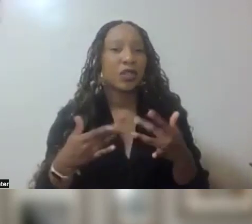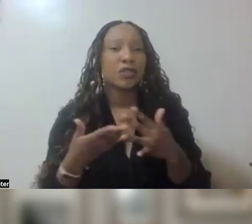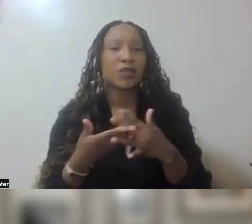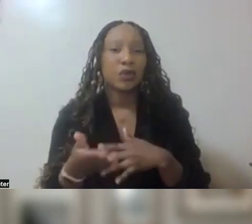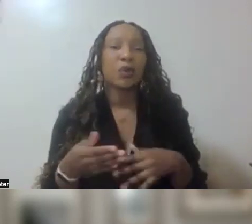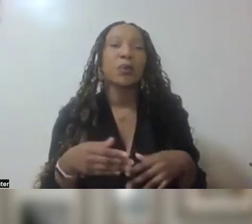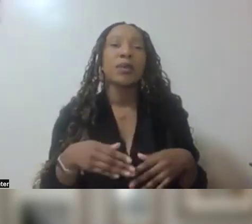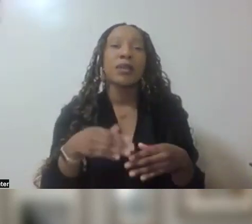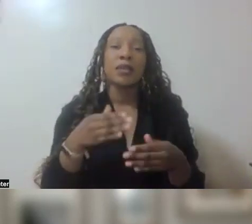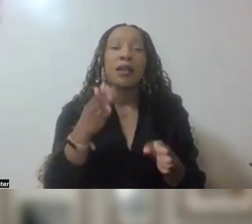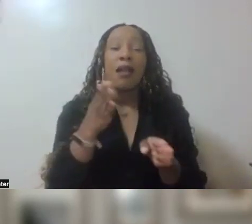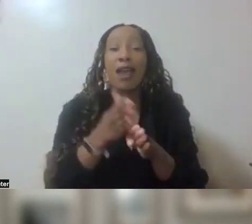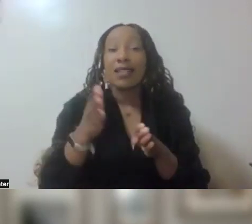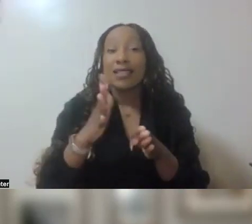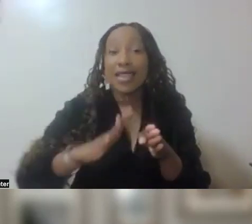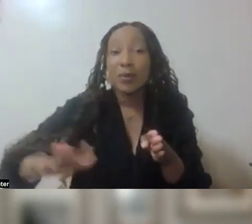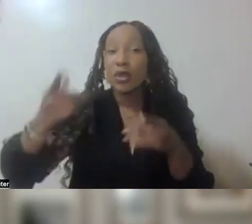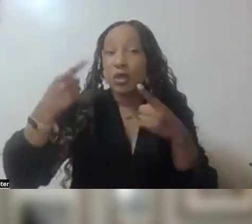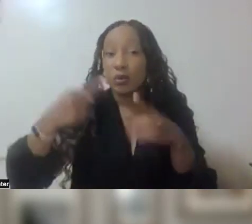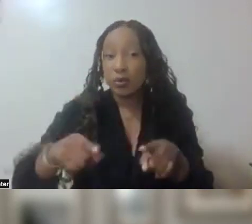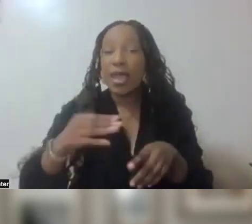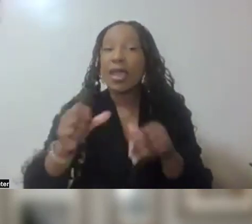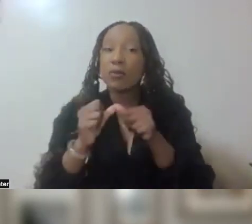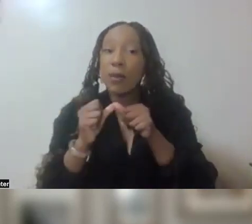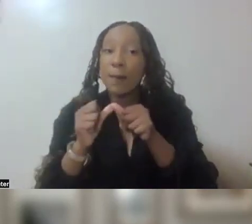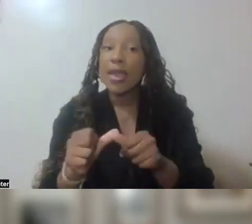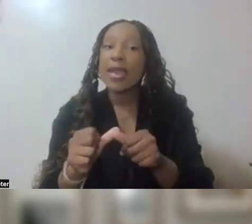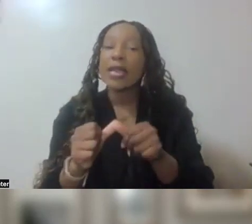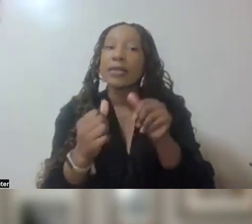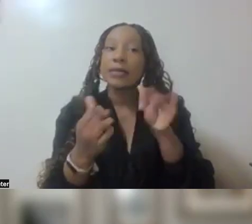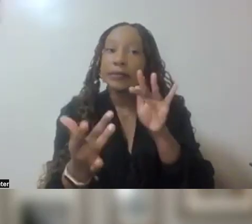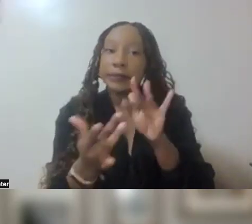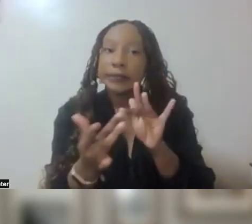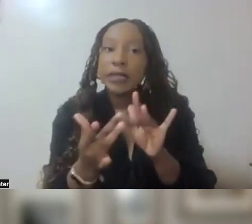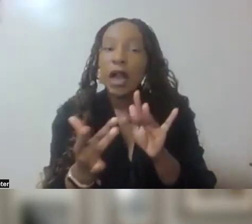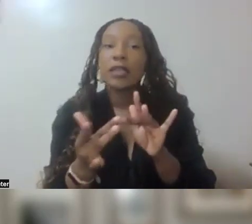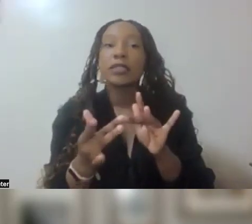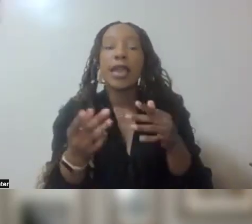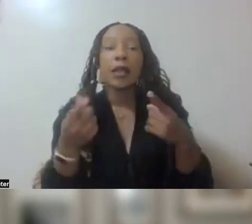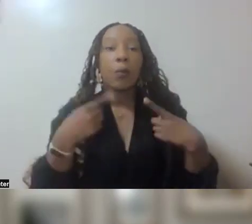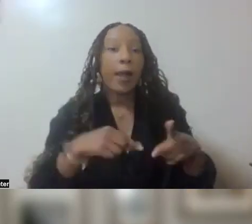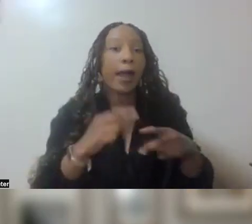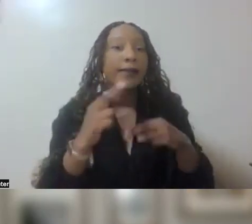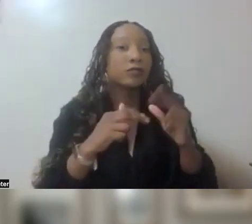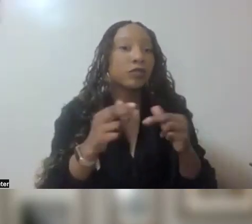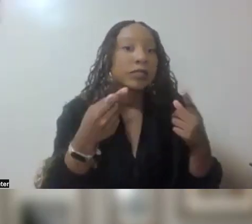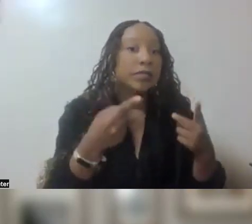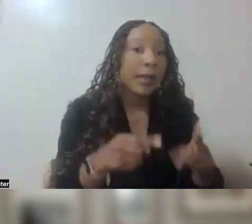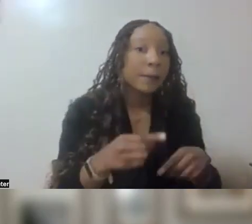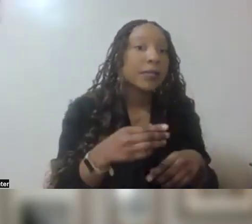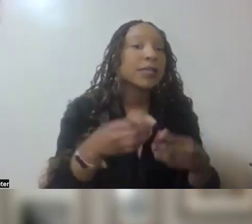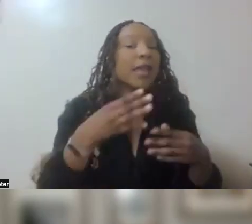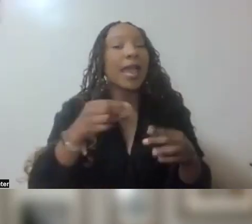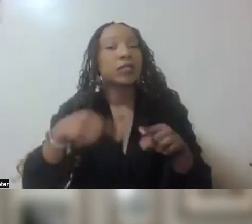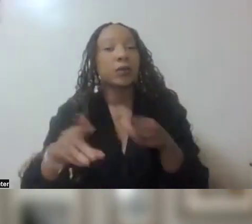neighbor agreement, and to remain in close contact as construction goes about and as the design process